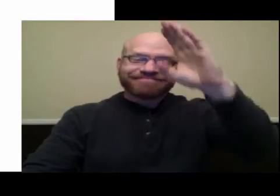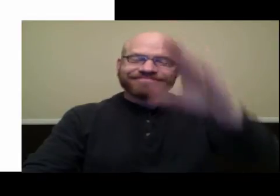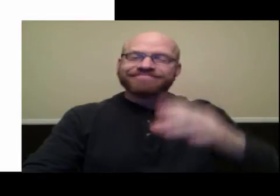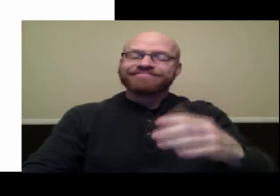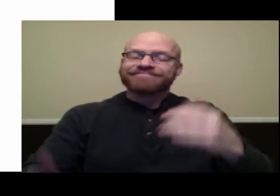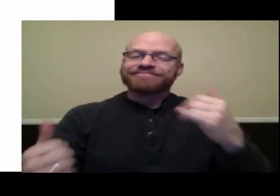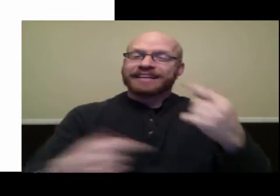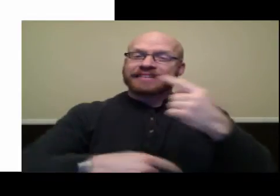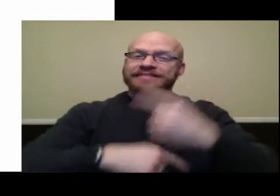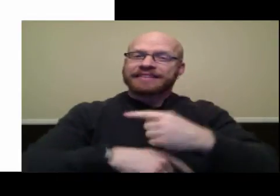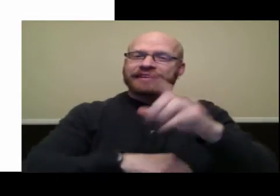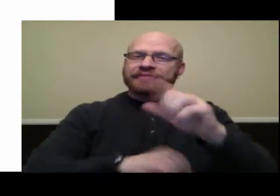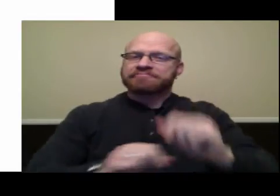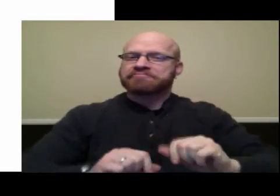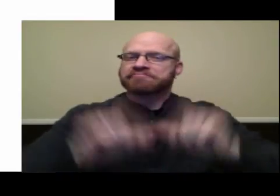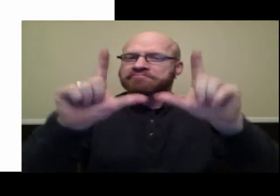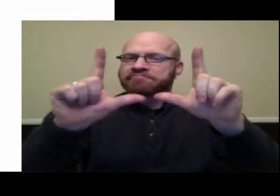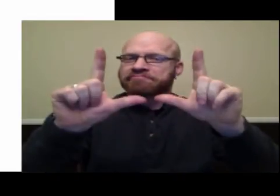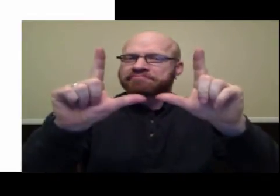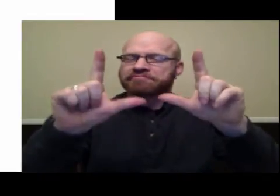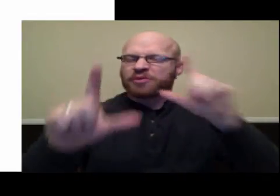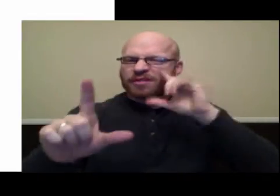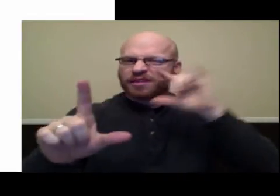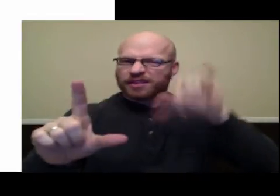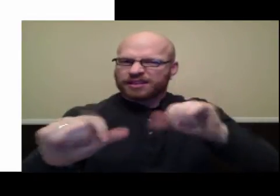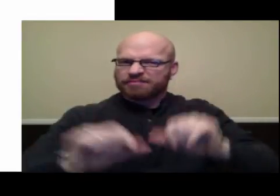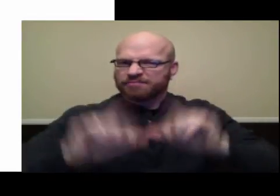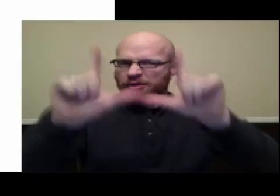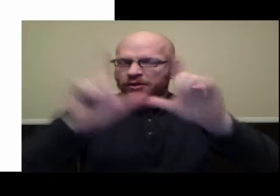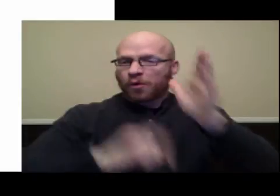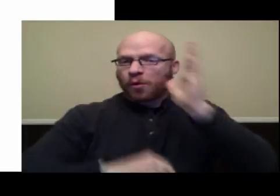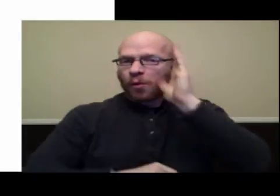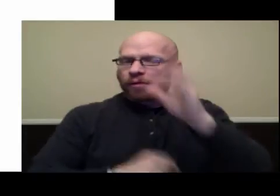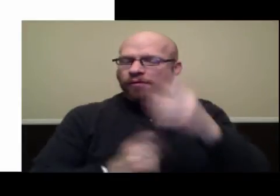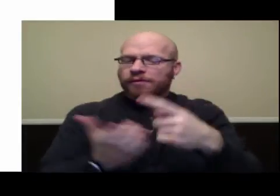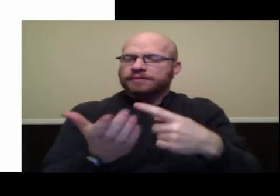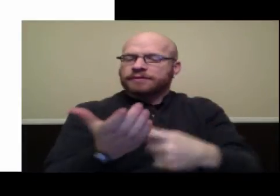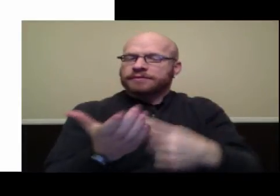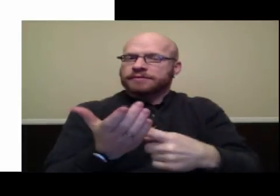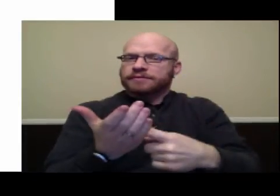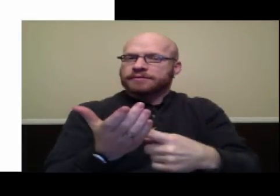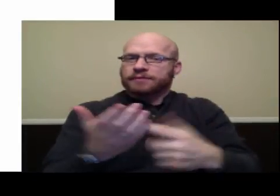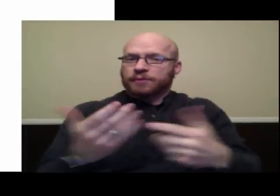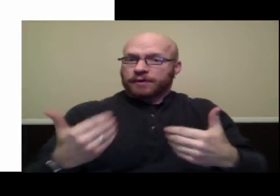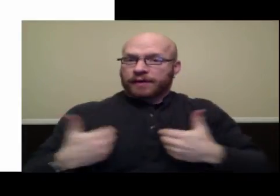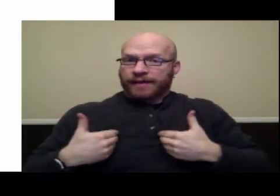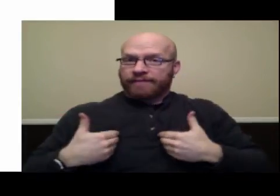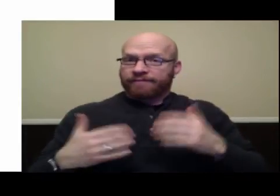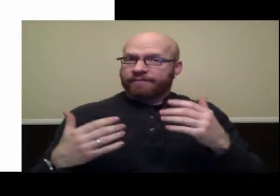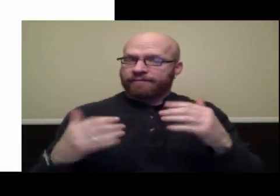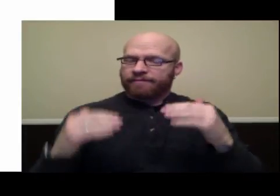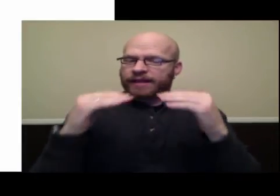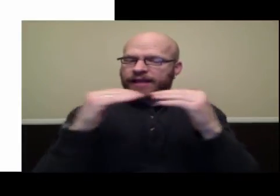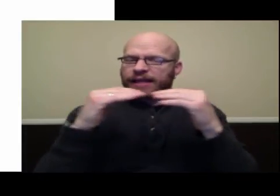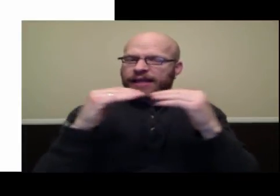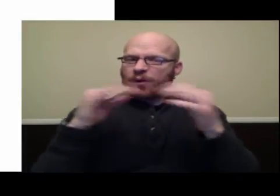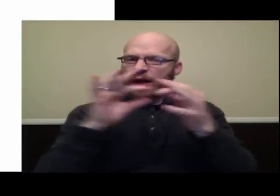Hello. Today on this vlog, what you're going to see is we're going to discuss